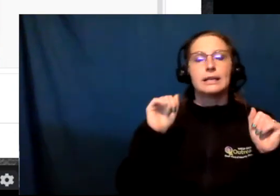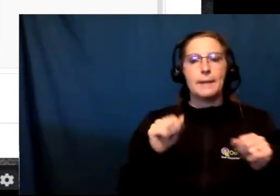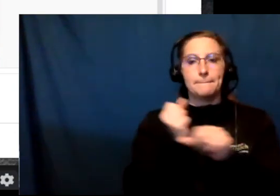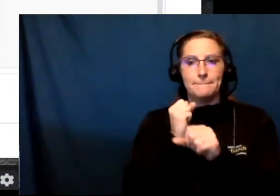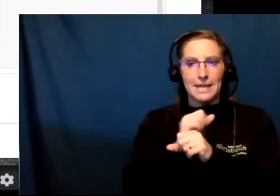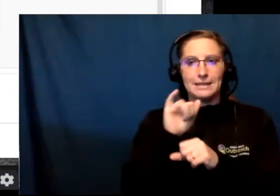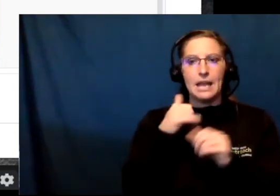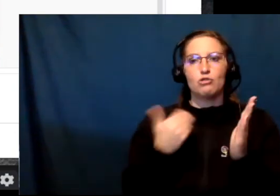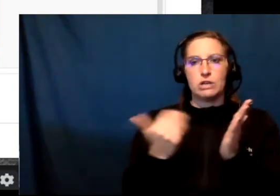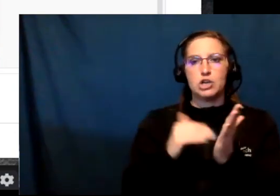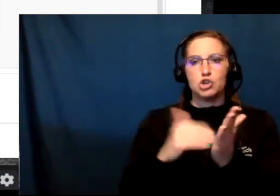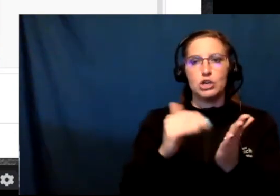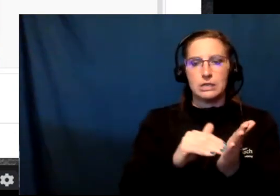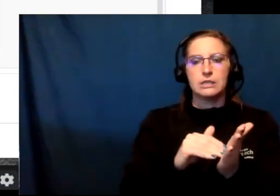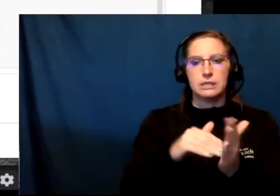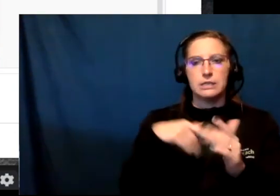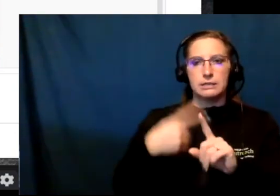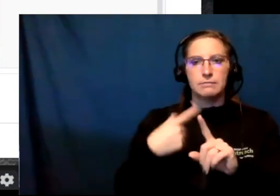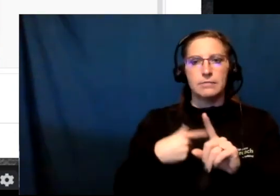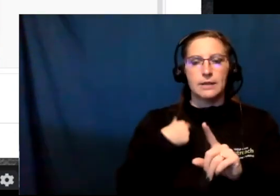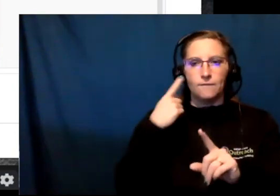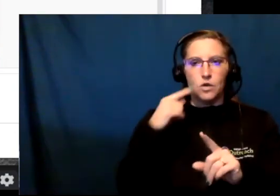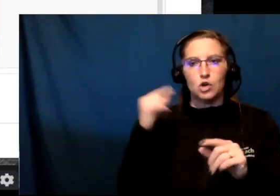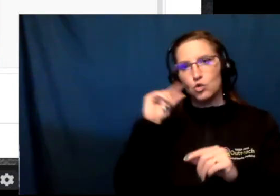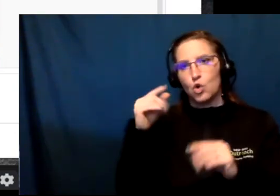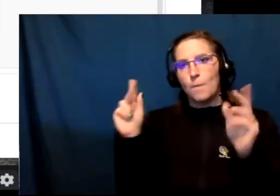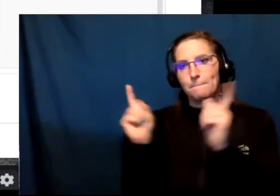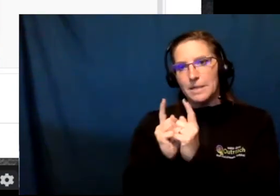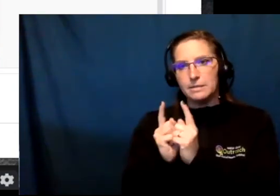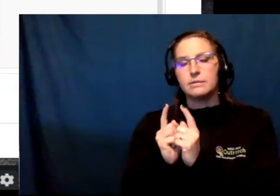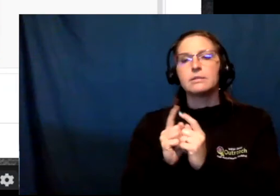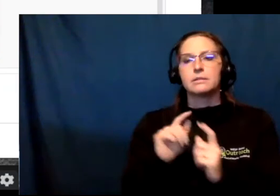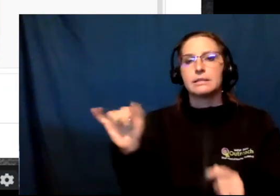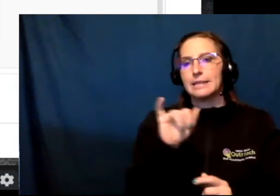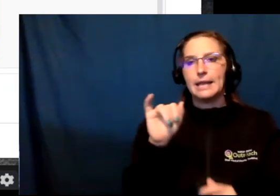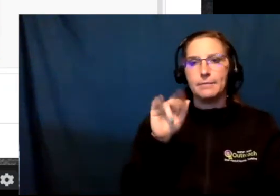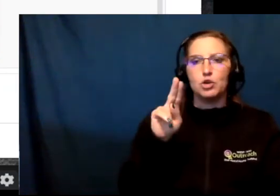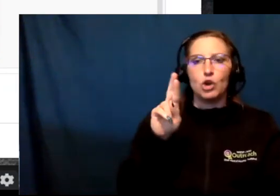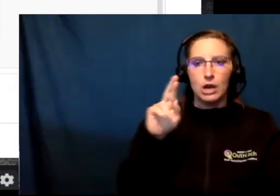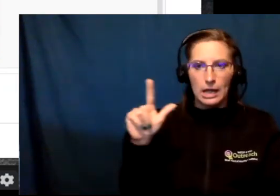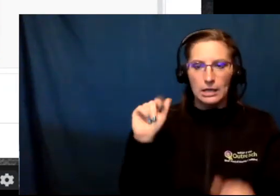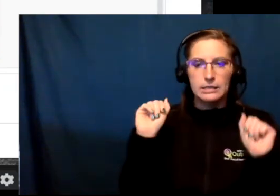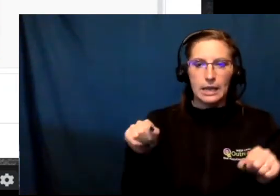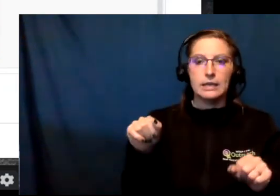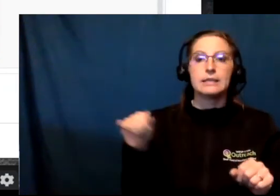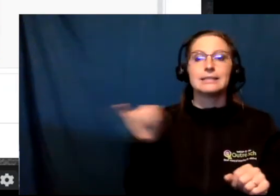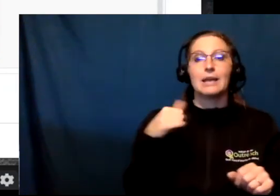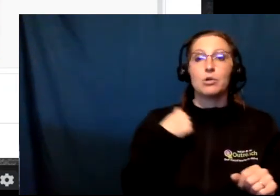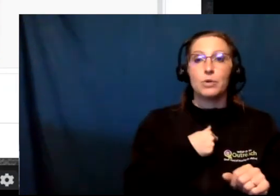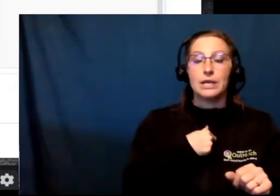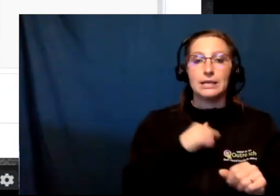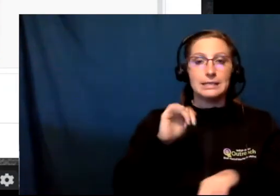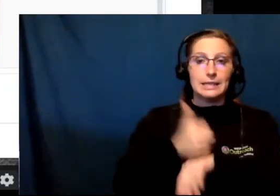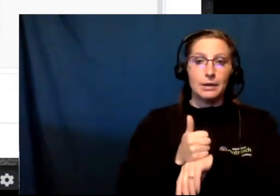that recurring event in Google Meets, and that's a way to get the same URL, or Yeah. in the same way that we set repeats